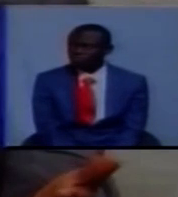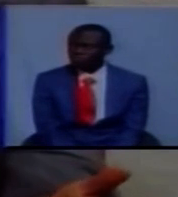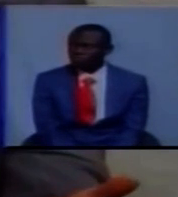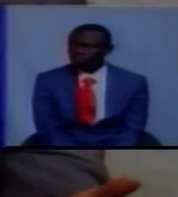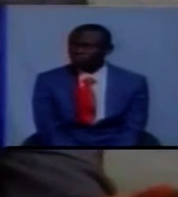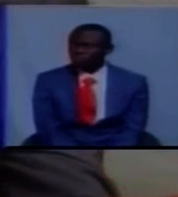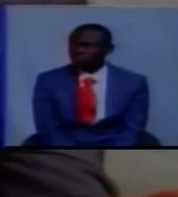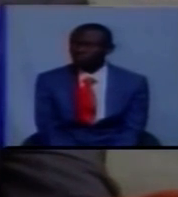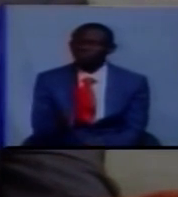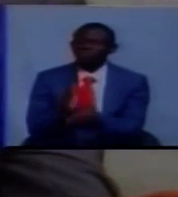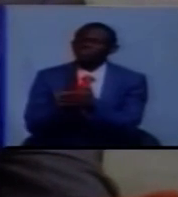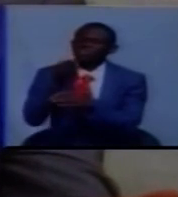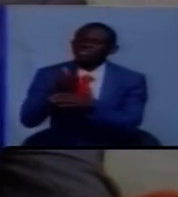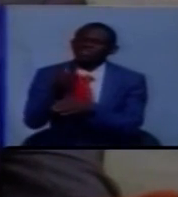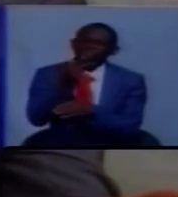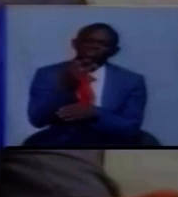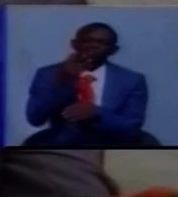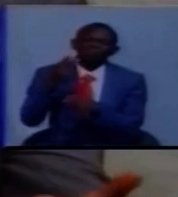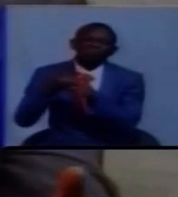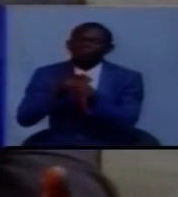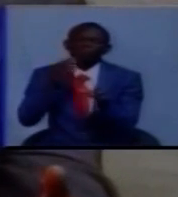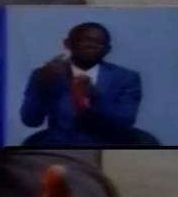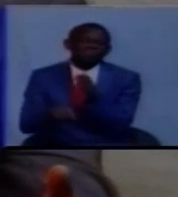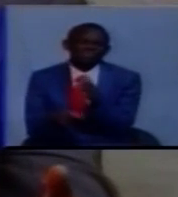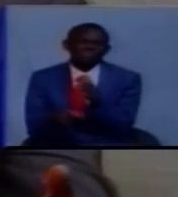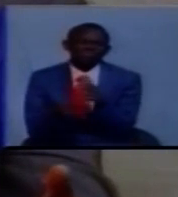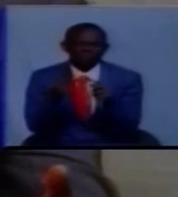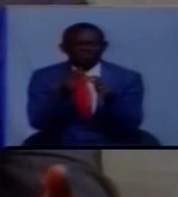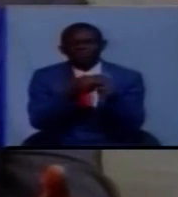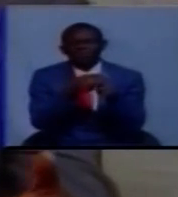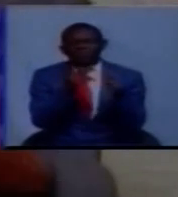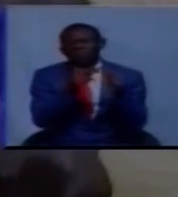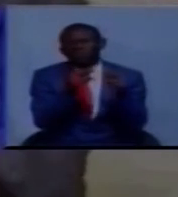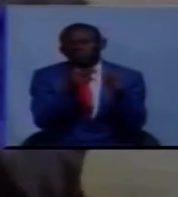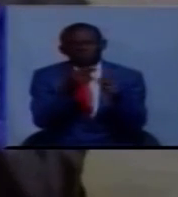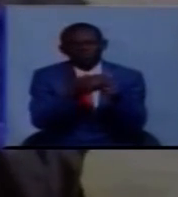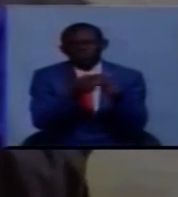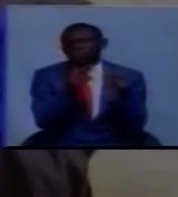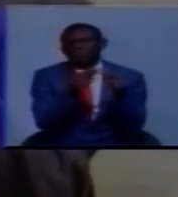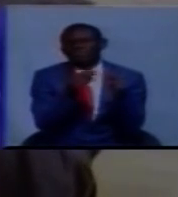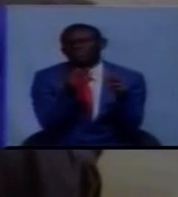What do you do after that? You can't plan. Short contract. If